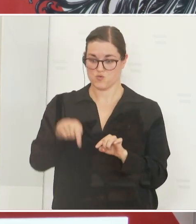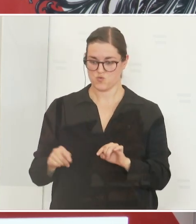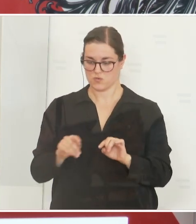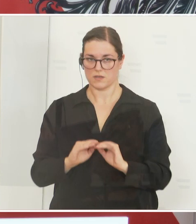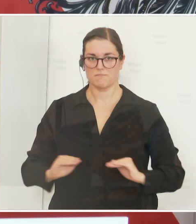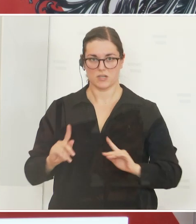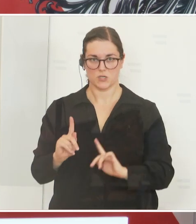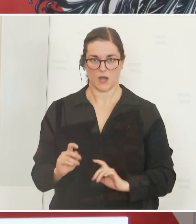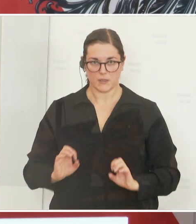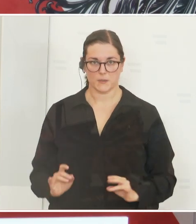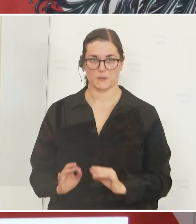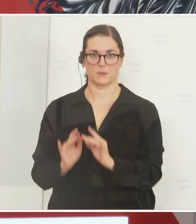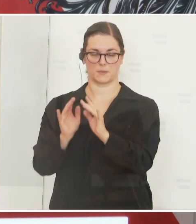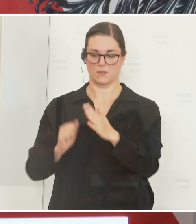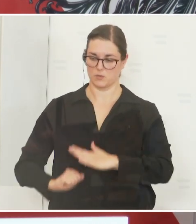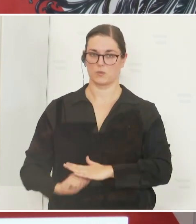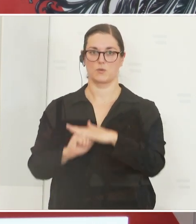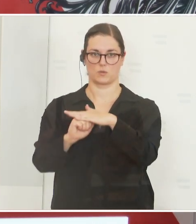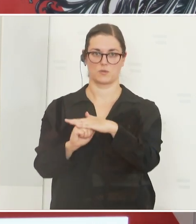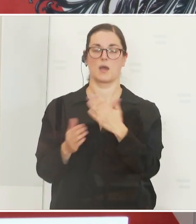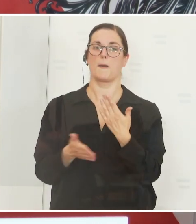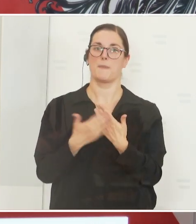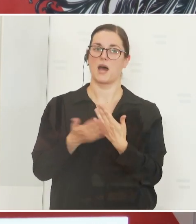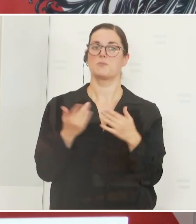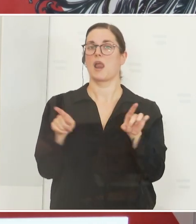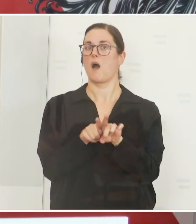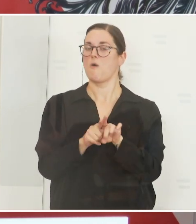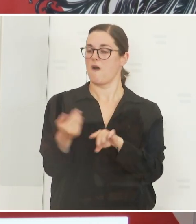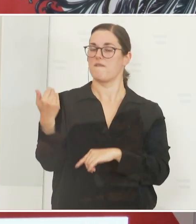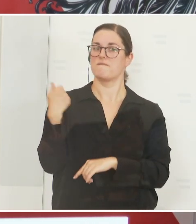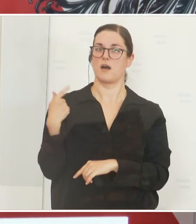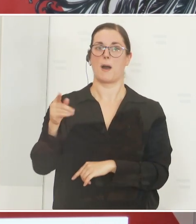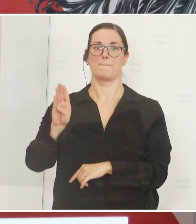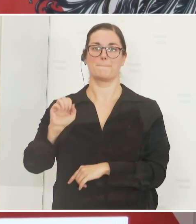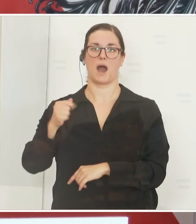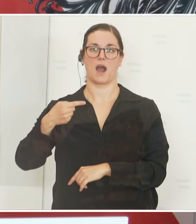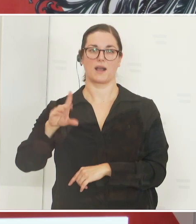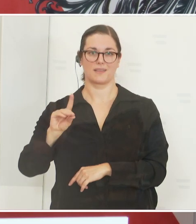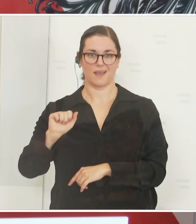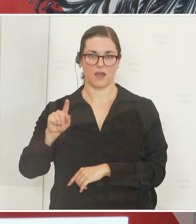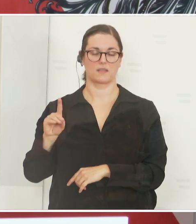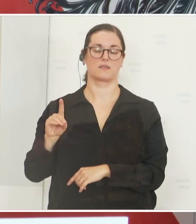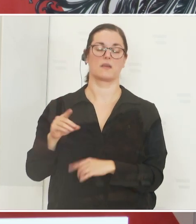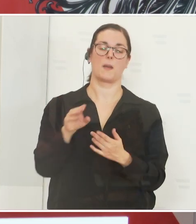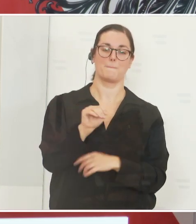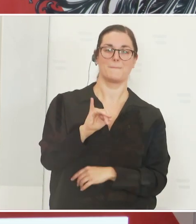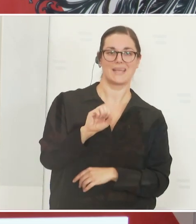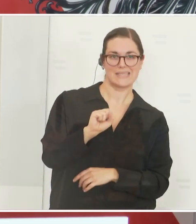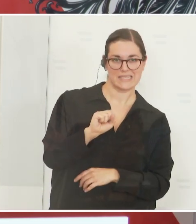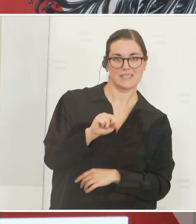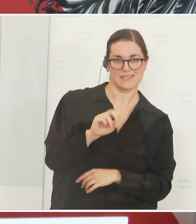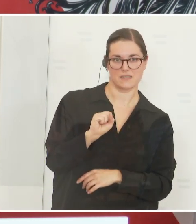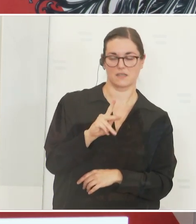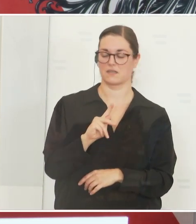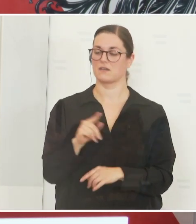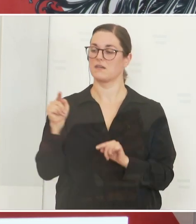summer we had the direct flights coming in from Baghdad to Minsk, there were discussions with Iraq and the flights were ceased.